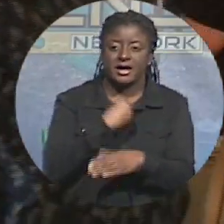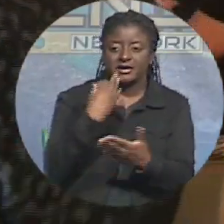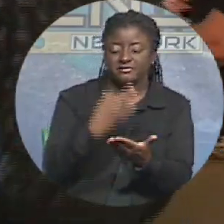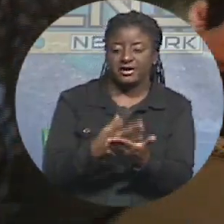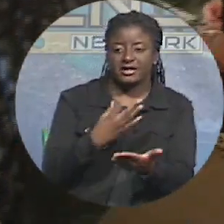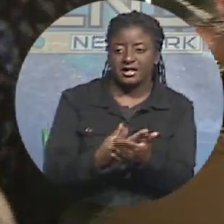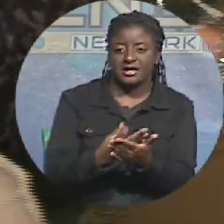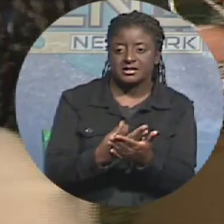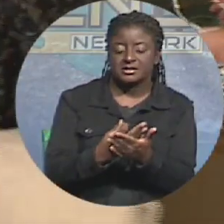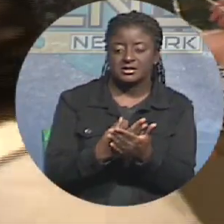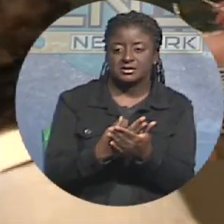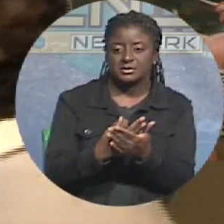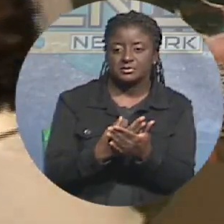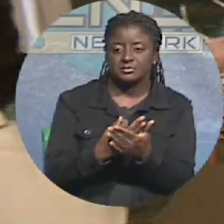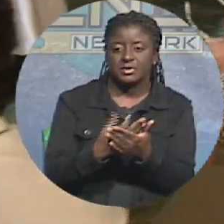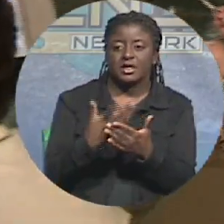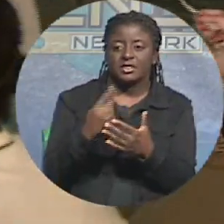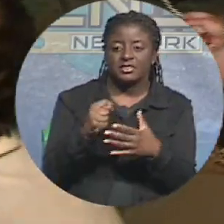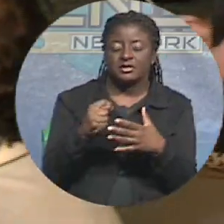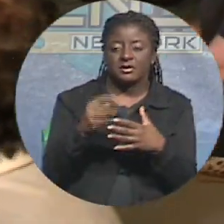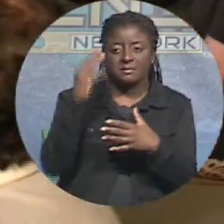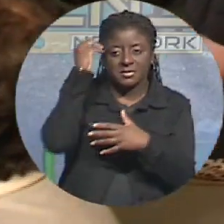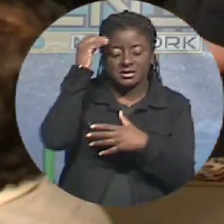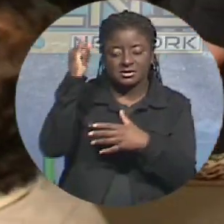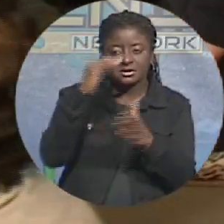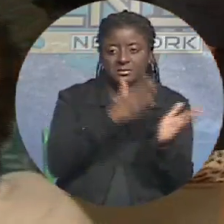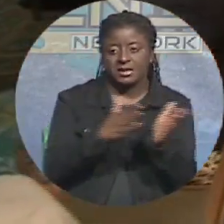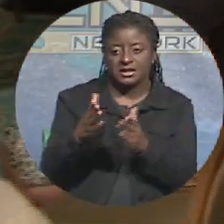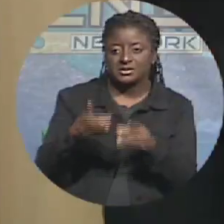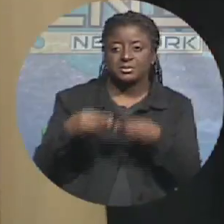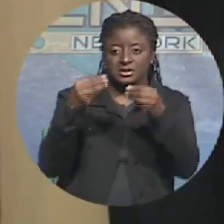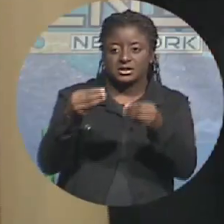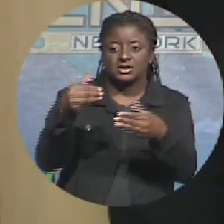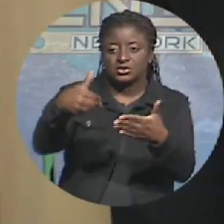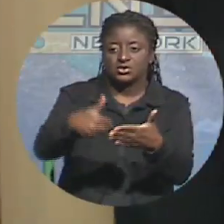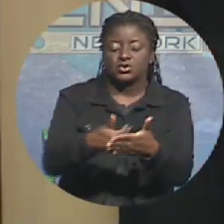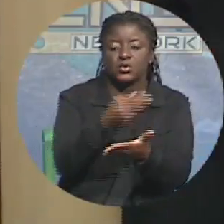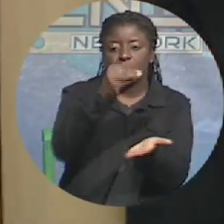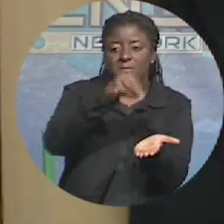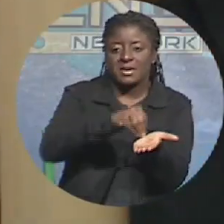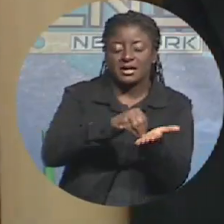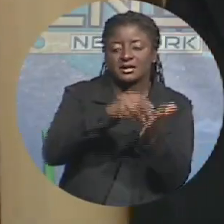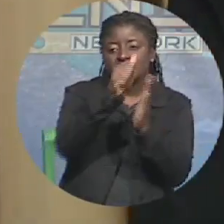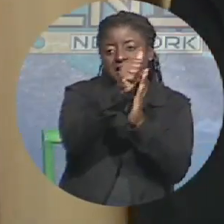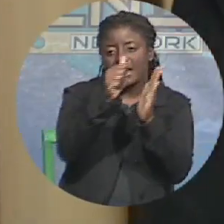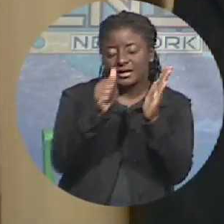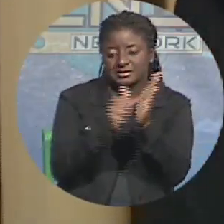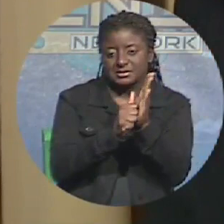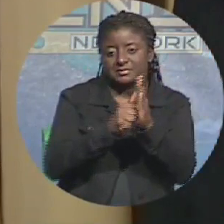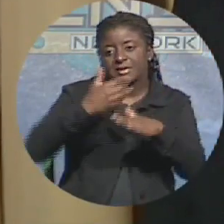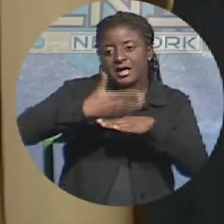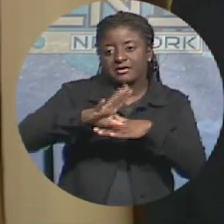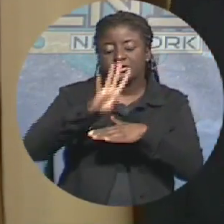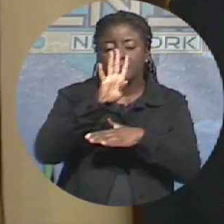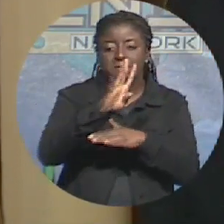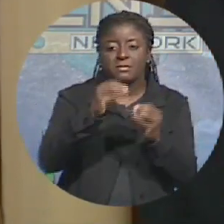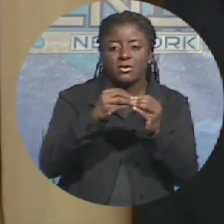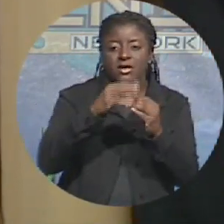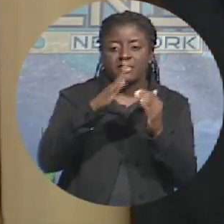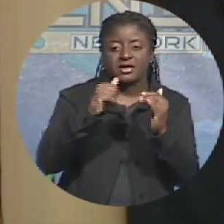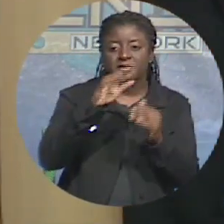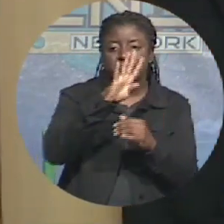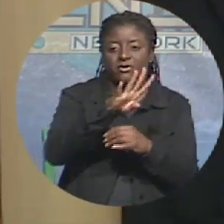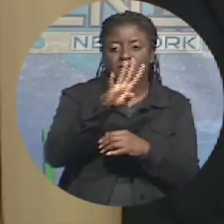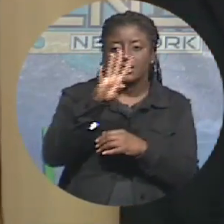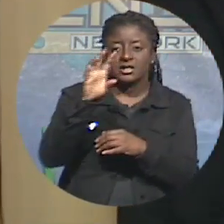the health minister's plan to implement a new medical act during his term in office. After more than 40 years in the industry,